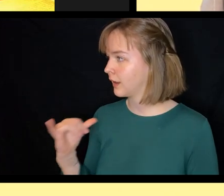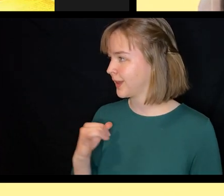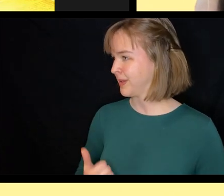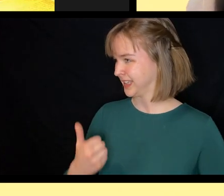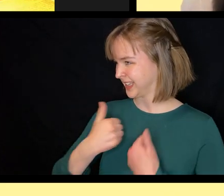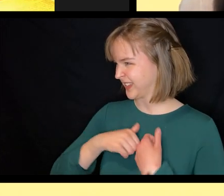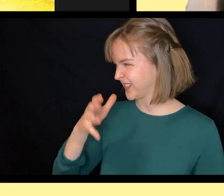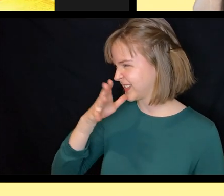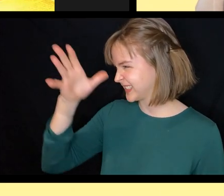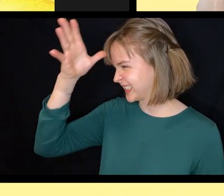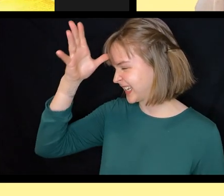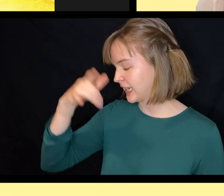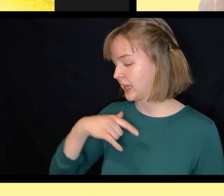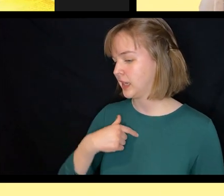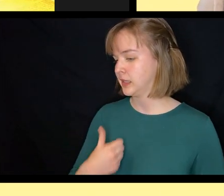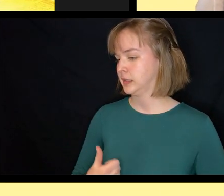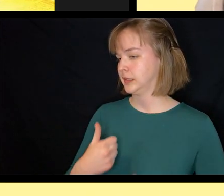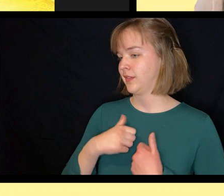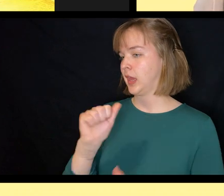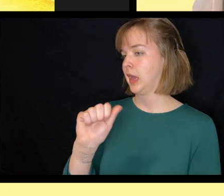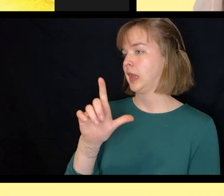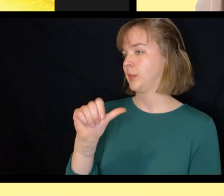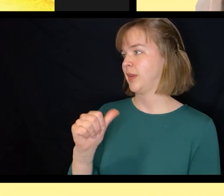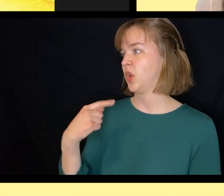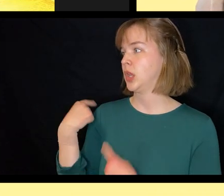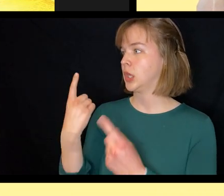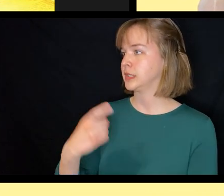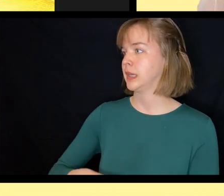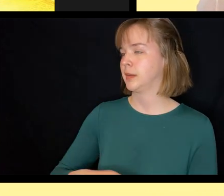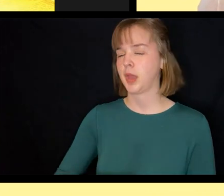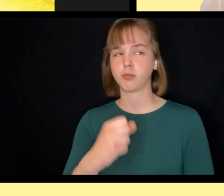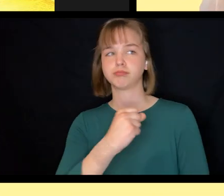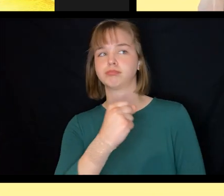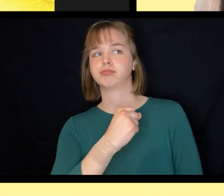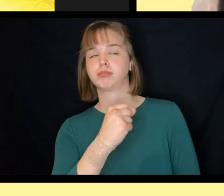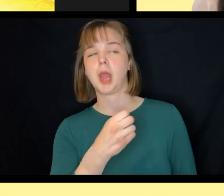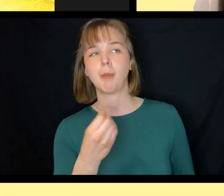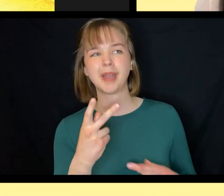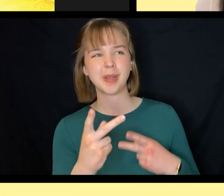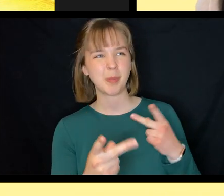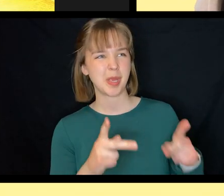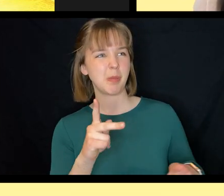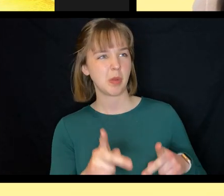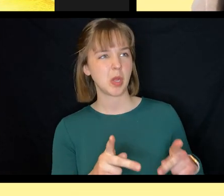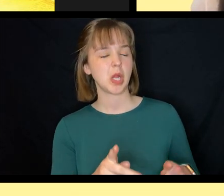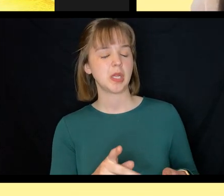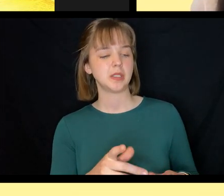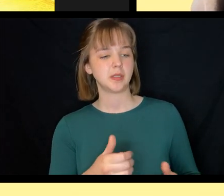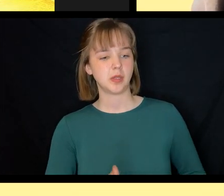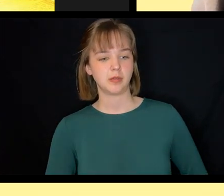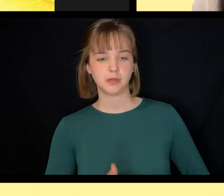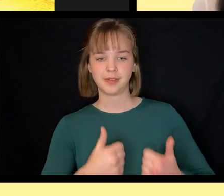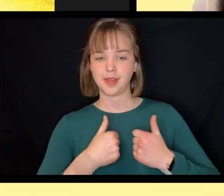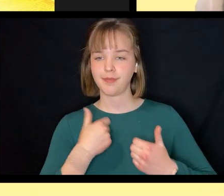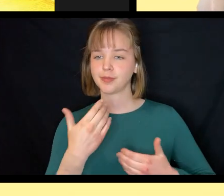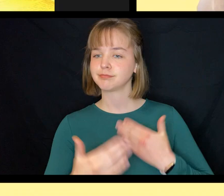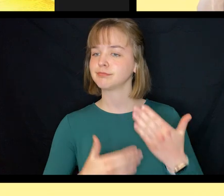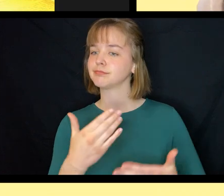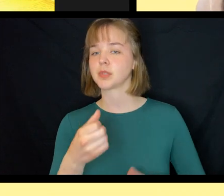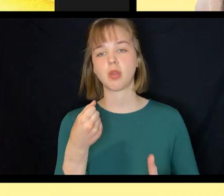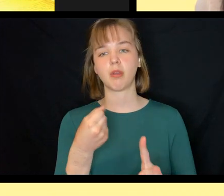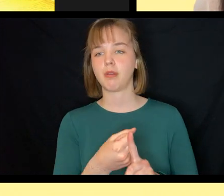now. I've I, been in Alabama for a long time. yeah, a lot of people got their plans sort of